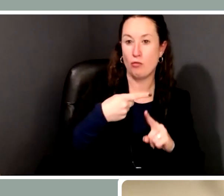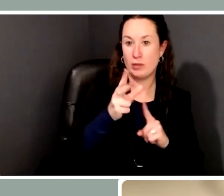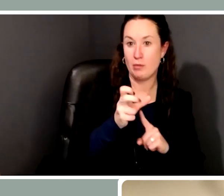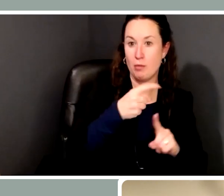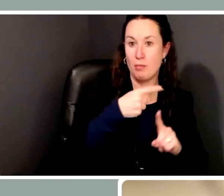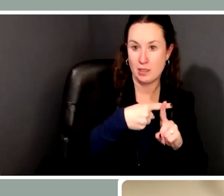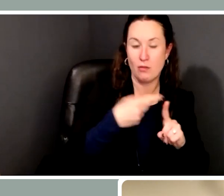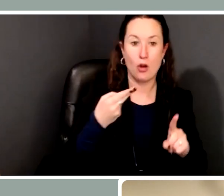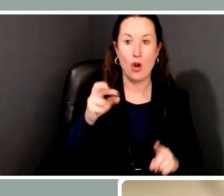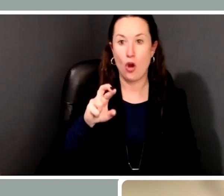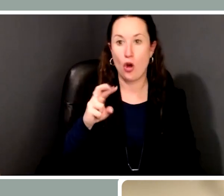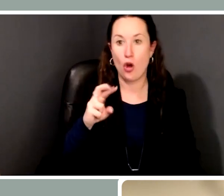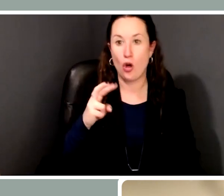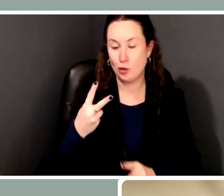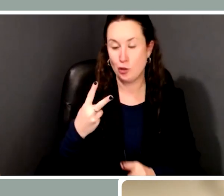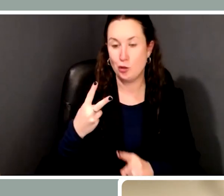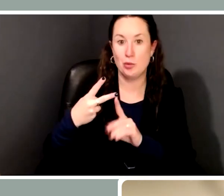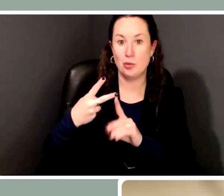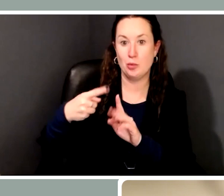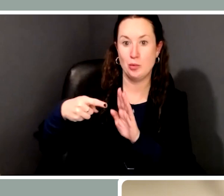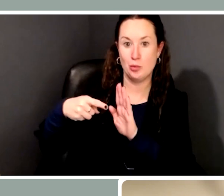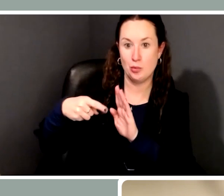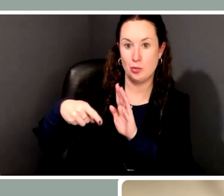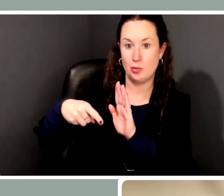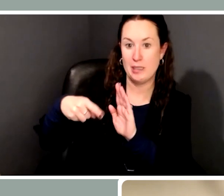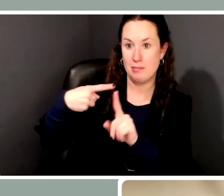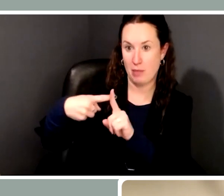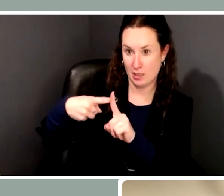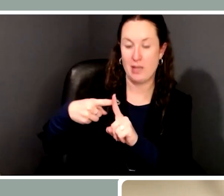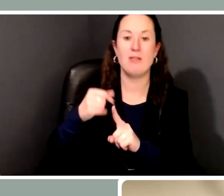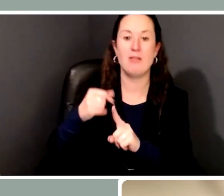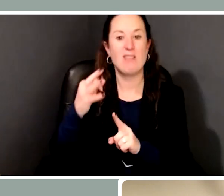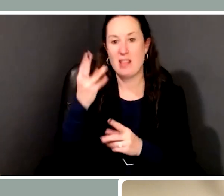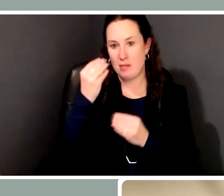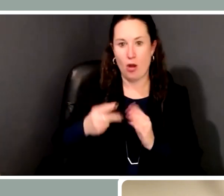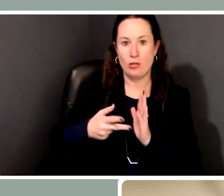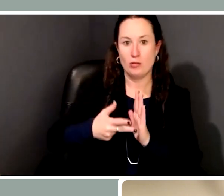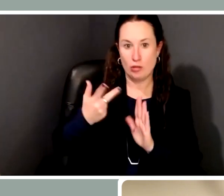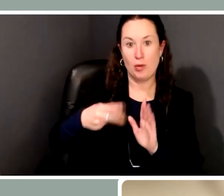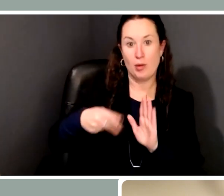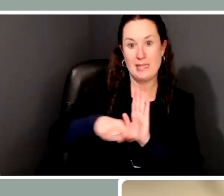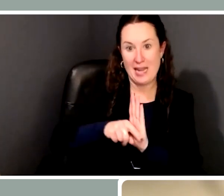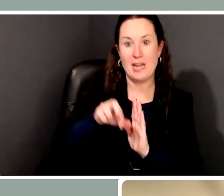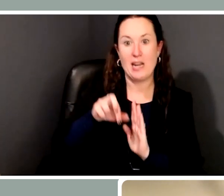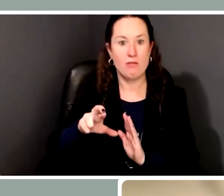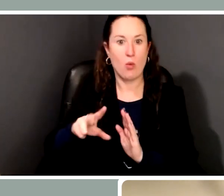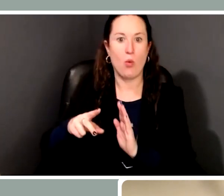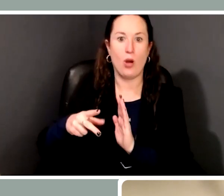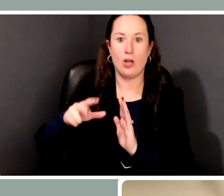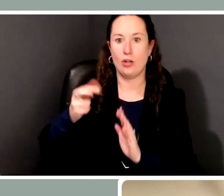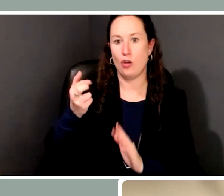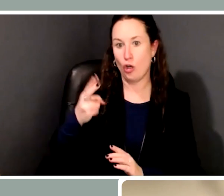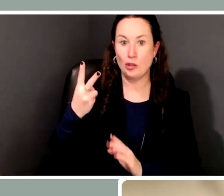For the time being, for triple negative or HER2 low hormone receptor negative, we're thinking about chemotherapy and potentially antibody